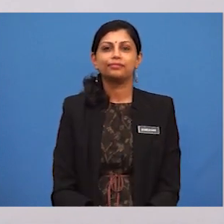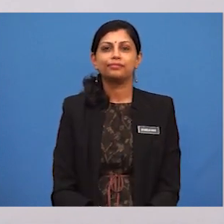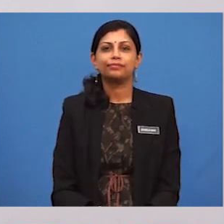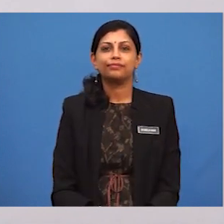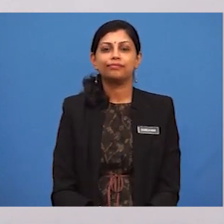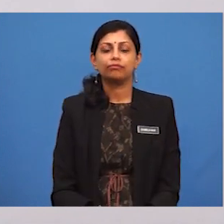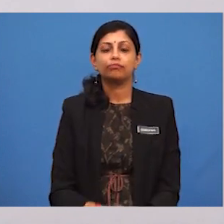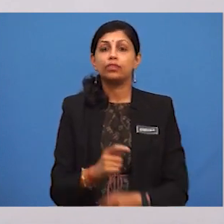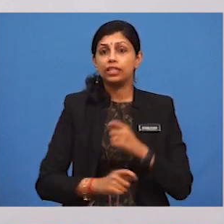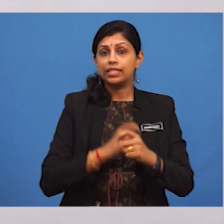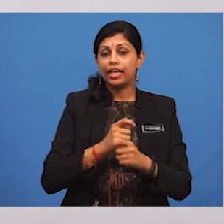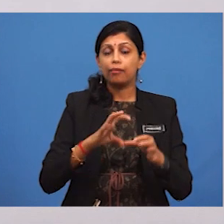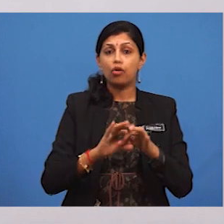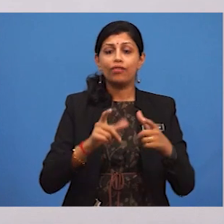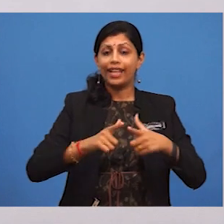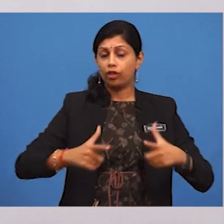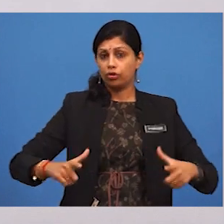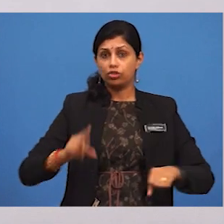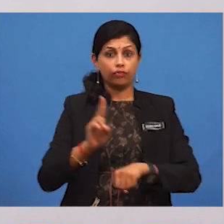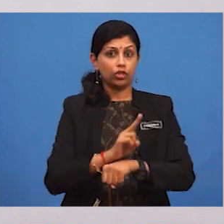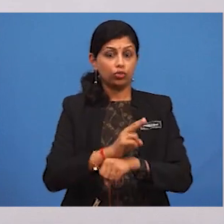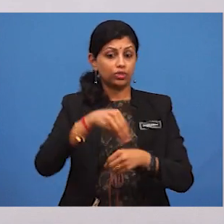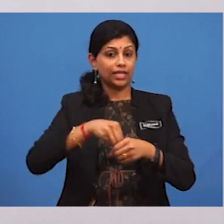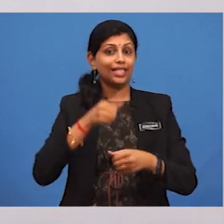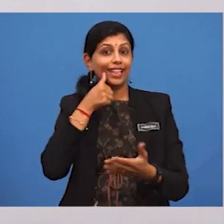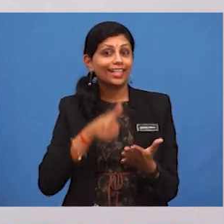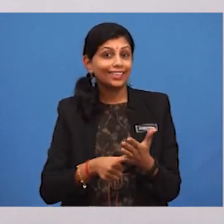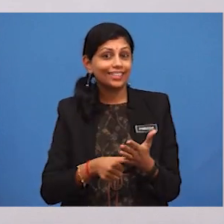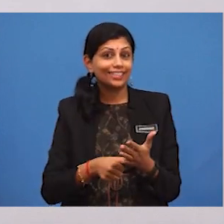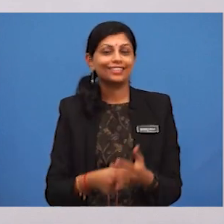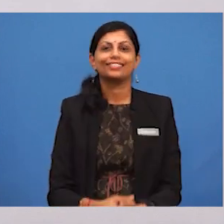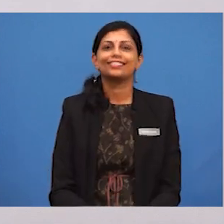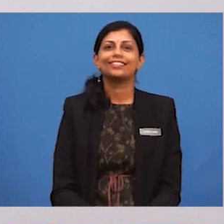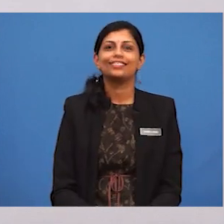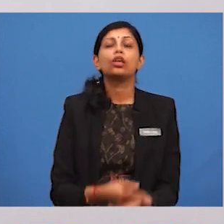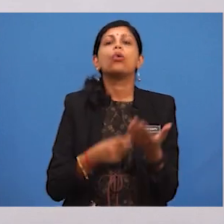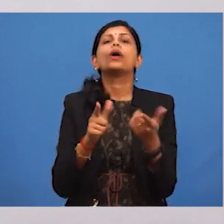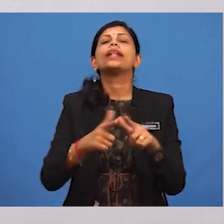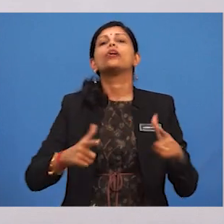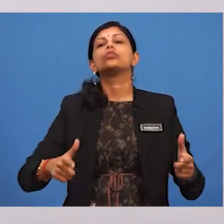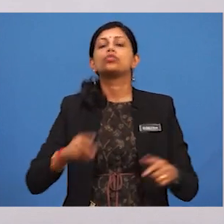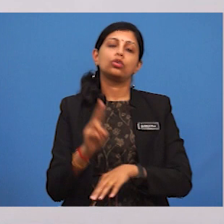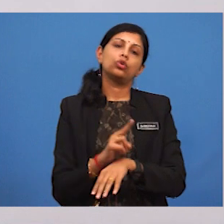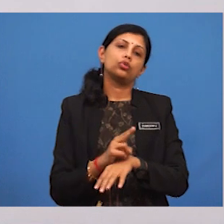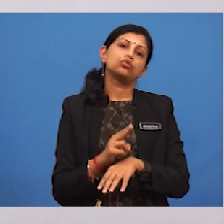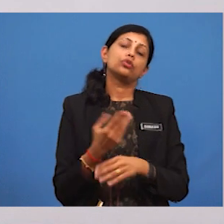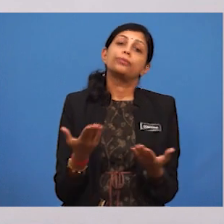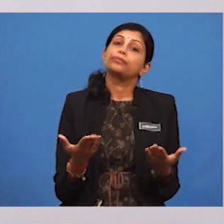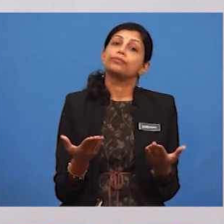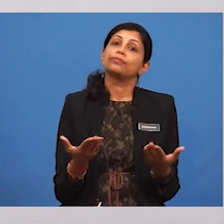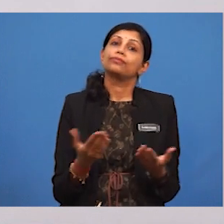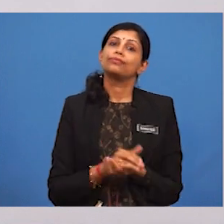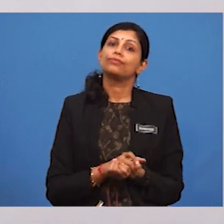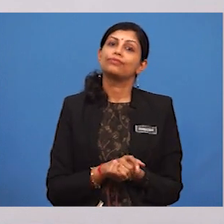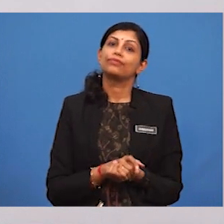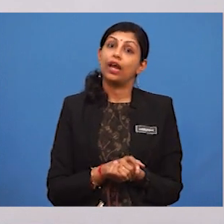The type of language we use in the letter. Now, what type of language do you use? Secondly,